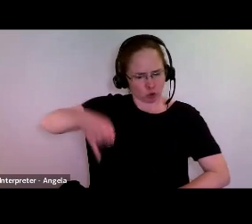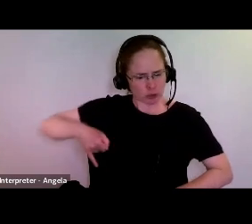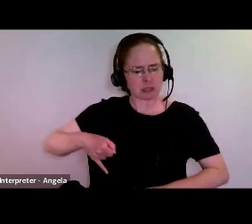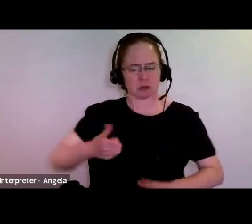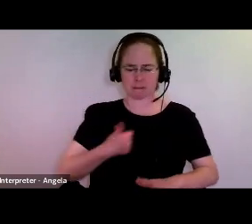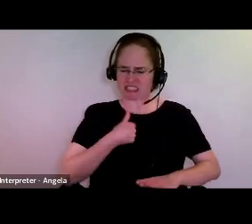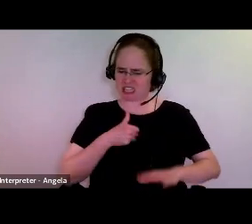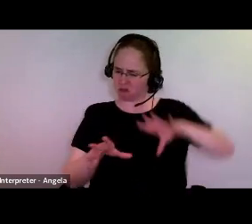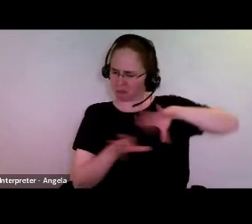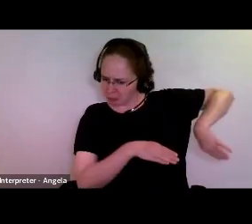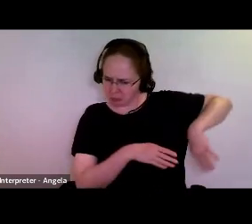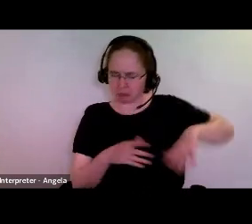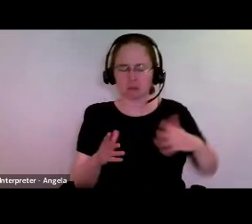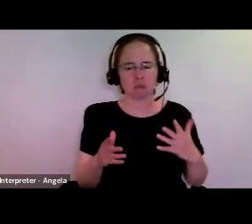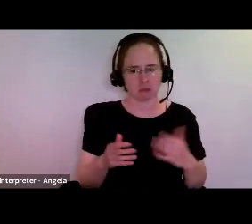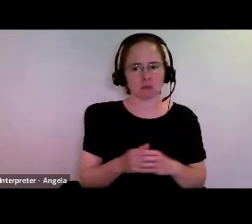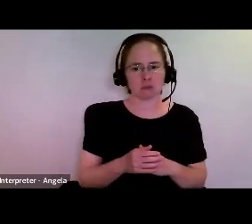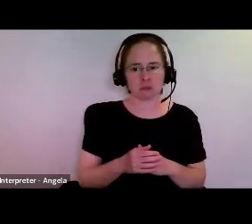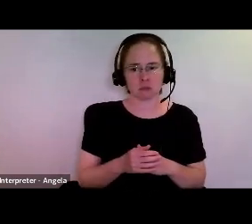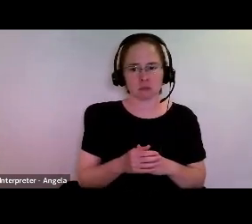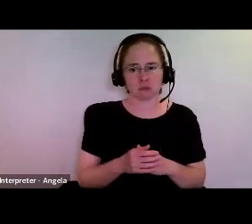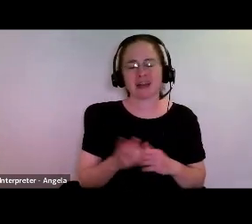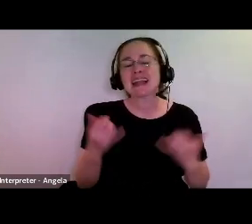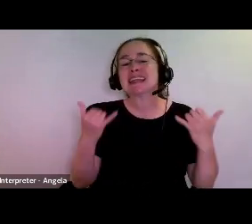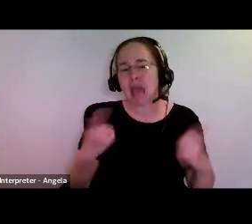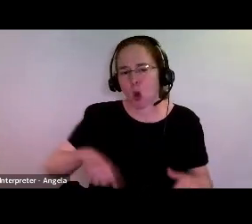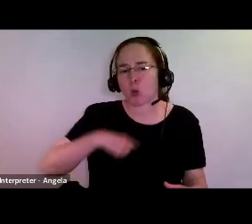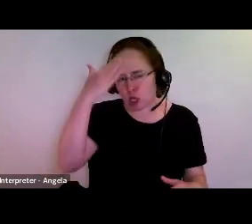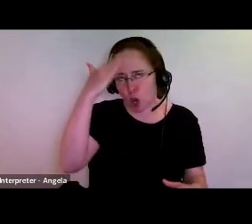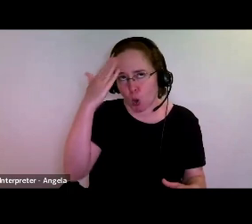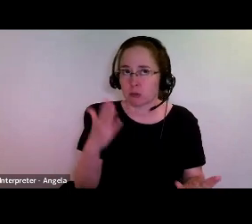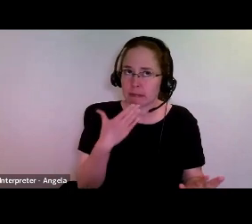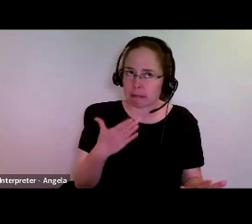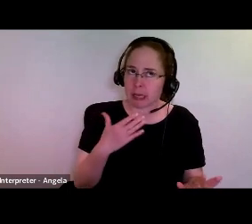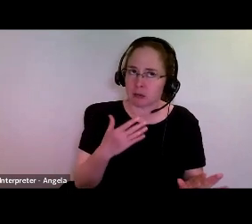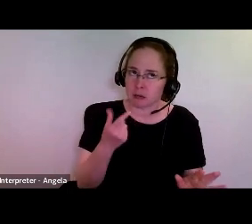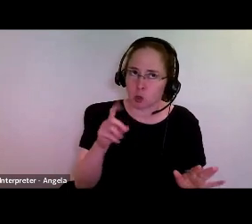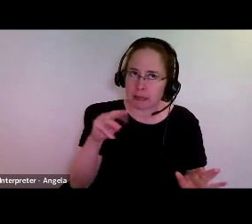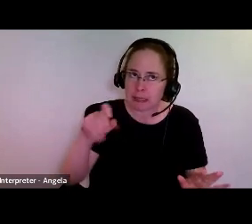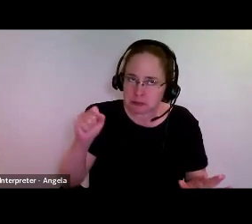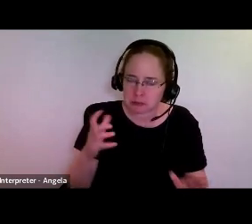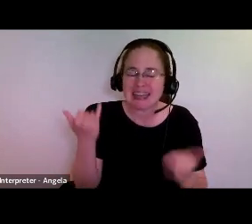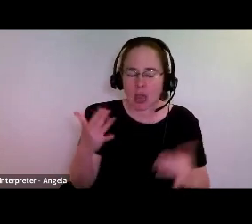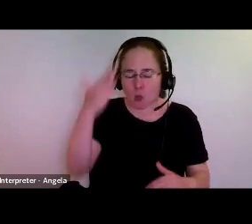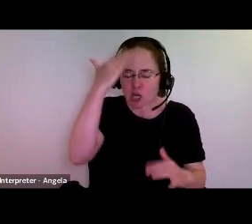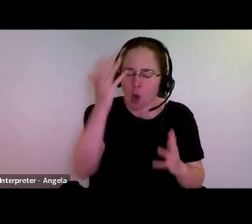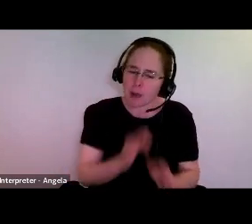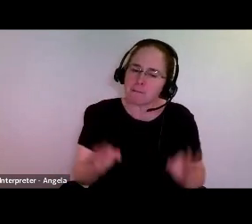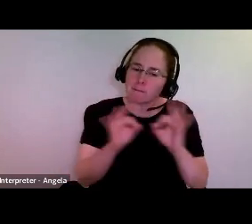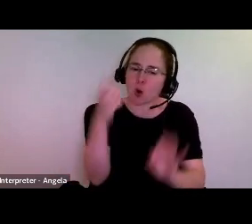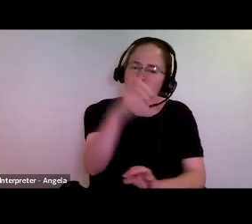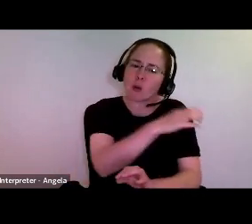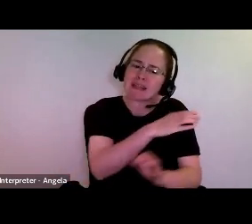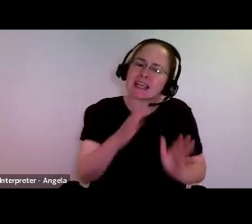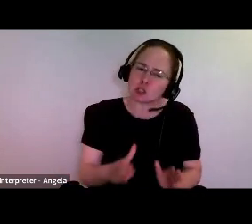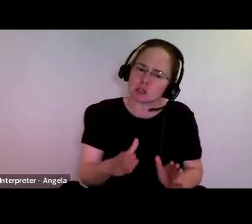wonderful things, which we know now, thank goodness. how important it is for clinicians